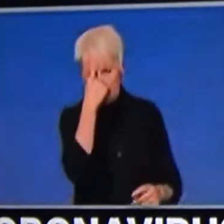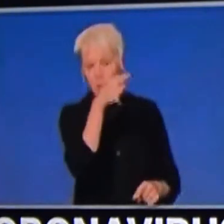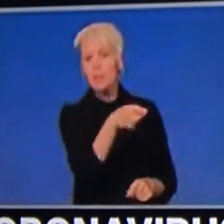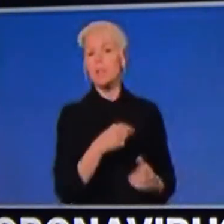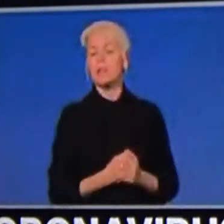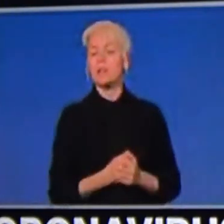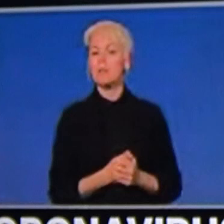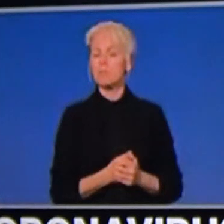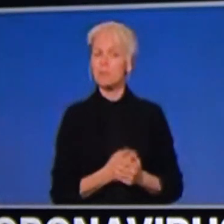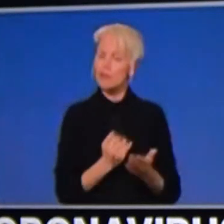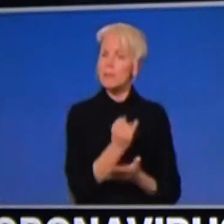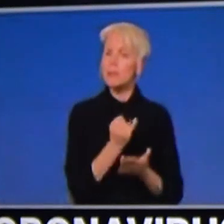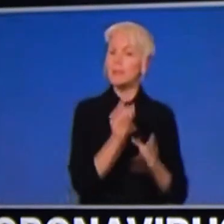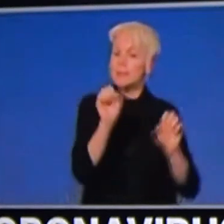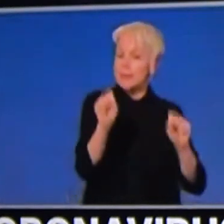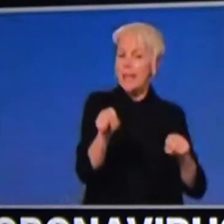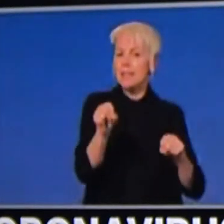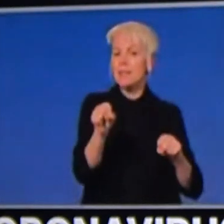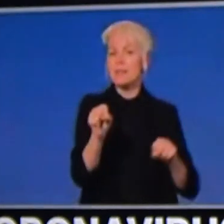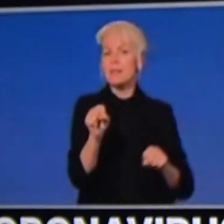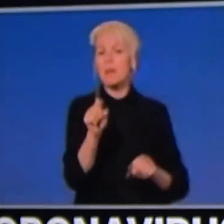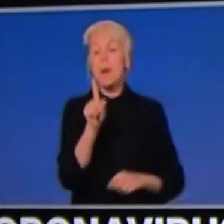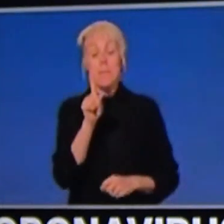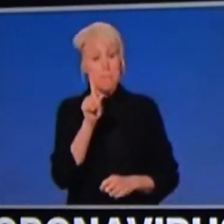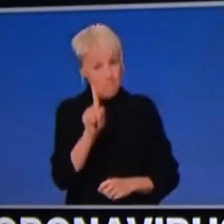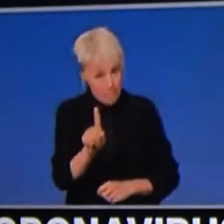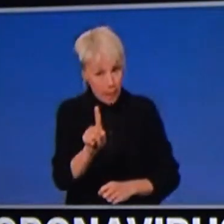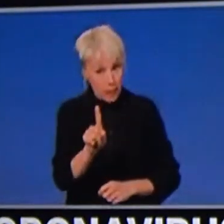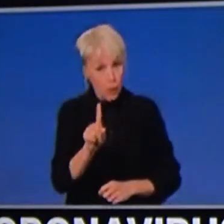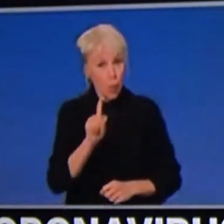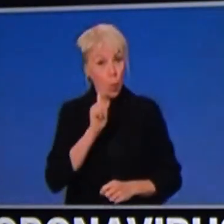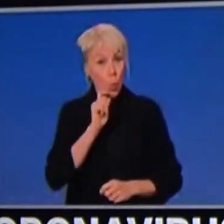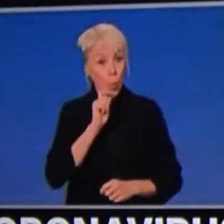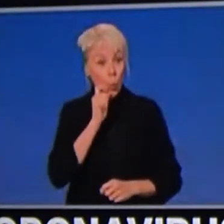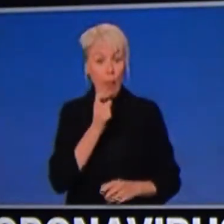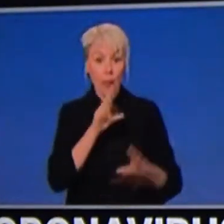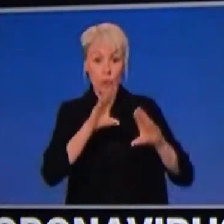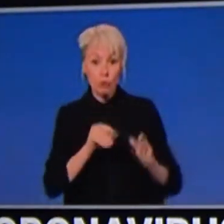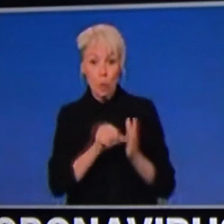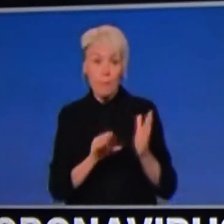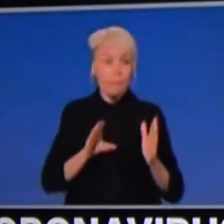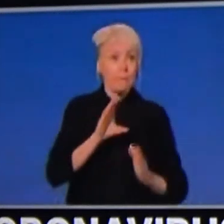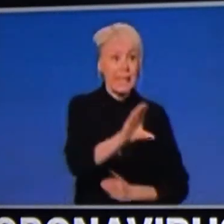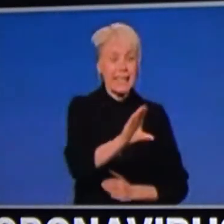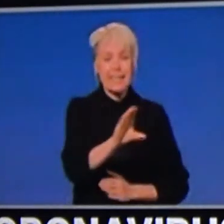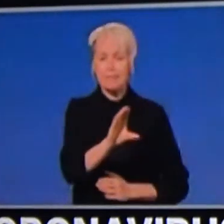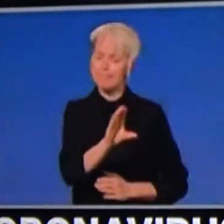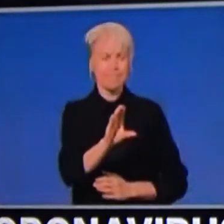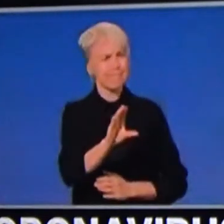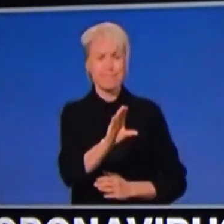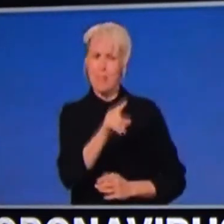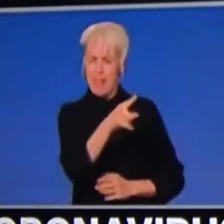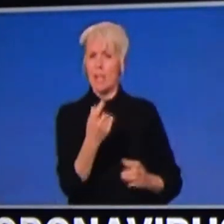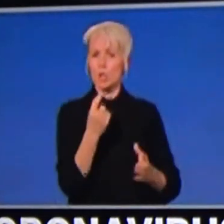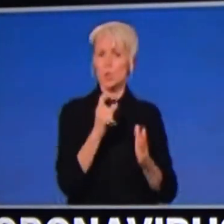also that while they might have had a few poor outings lately, there is also some very important work that they have been doing, and I do